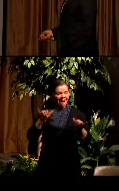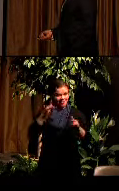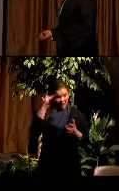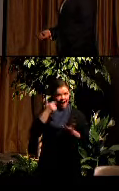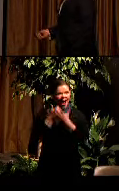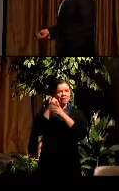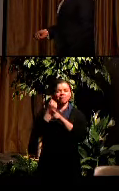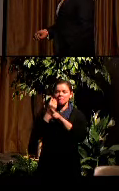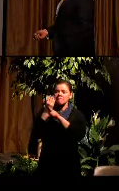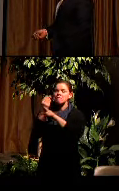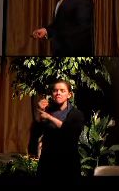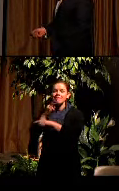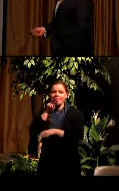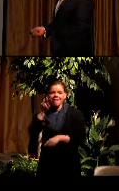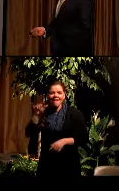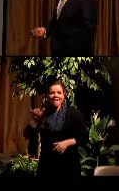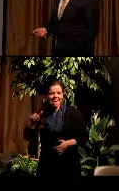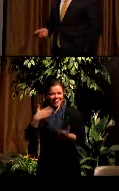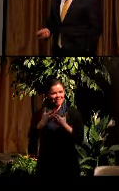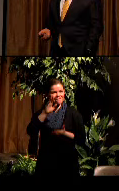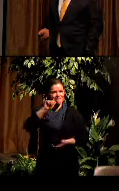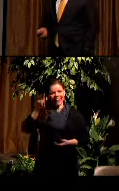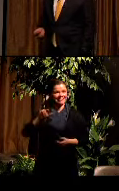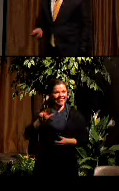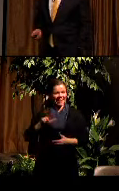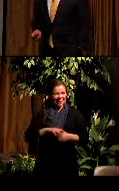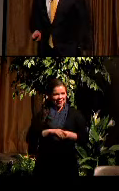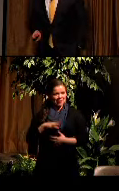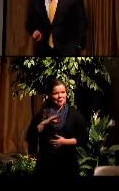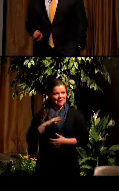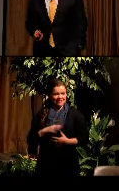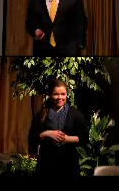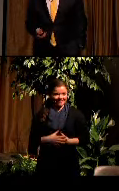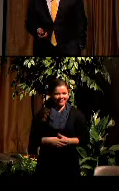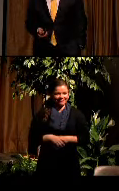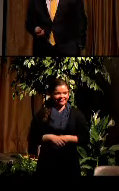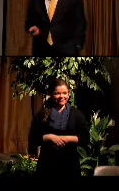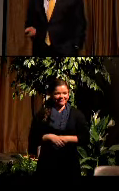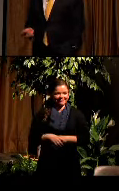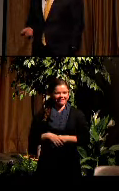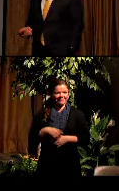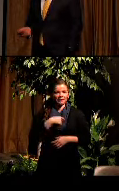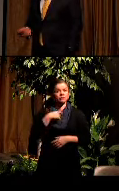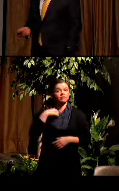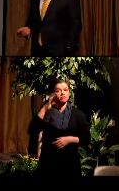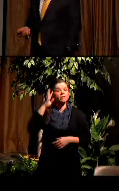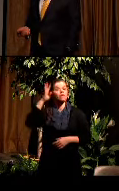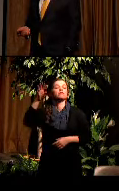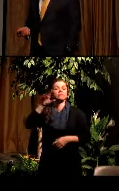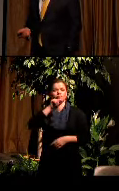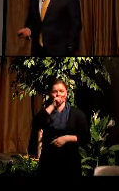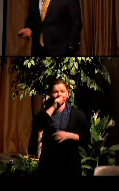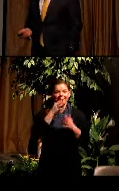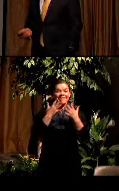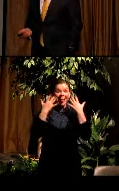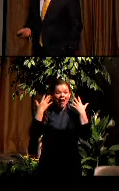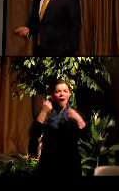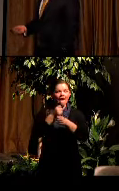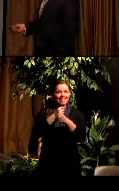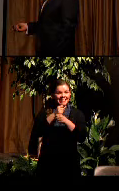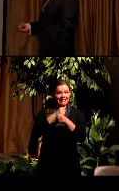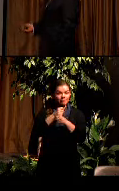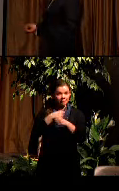shorebirds. We invented something called bird-friendly coffee, which took advantage of the fact that coffee can be grown in shade